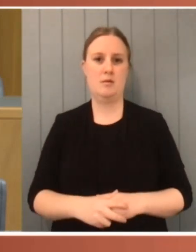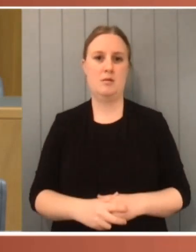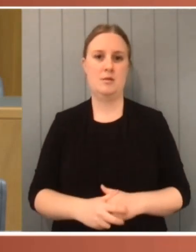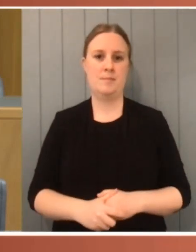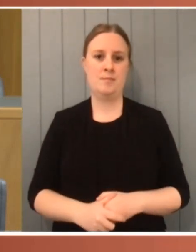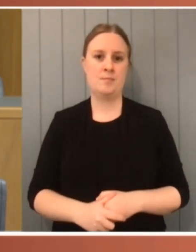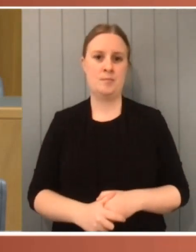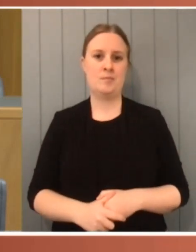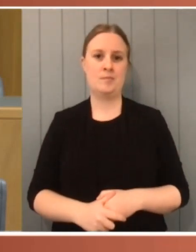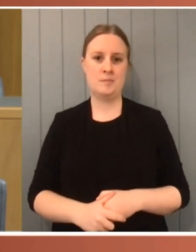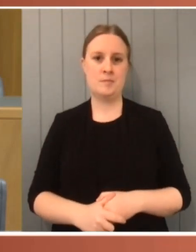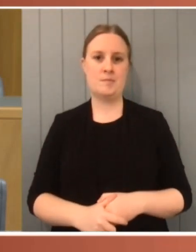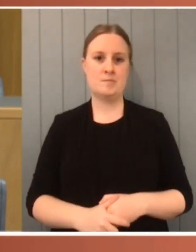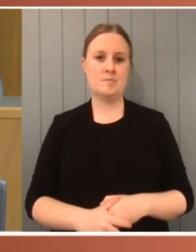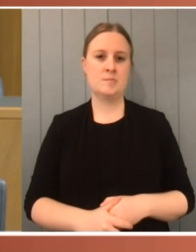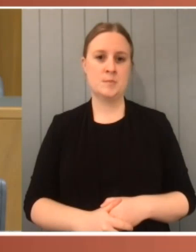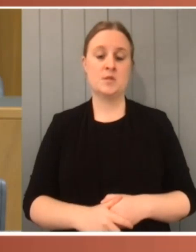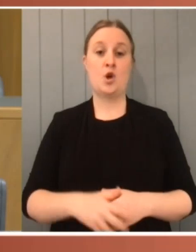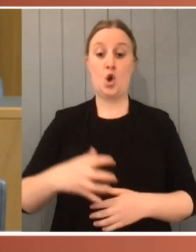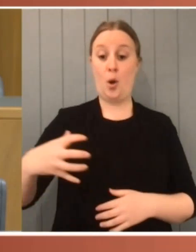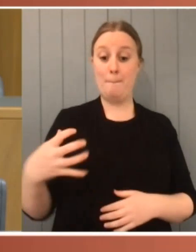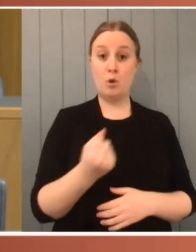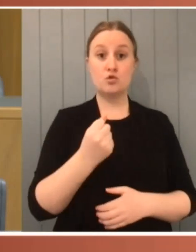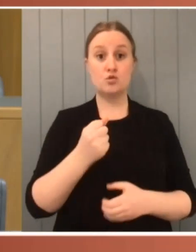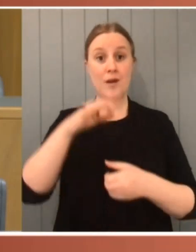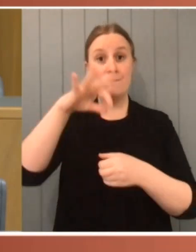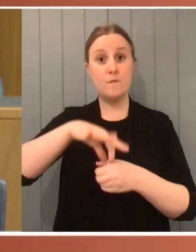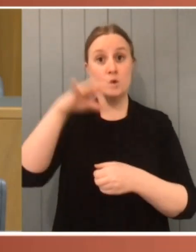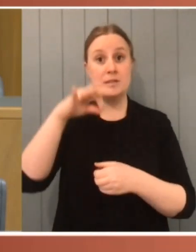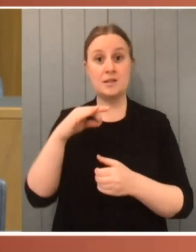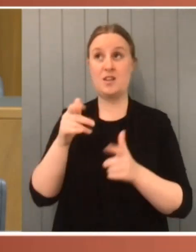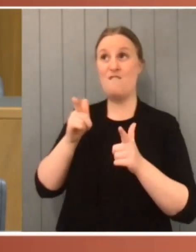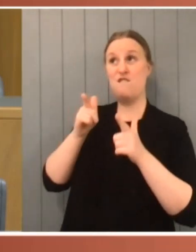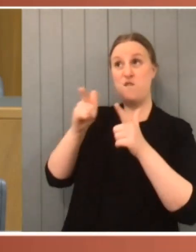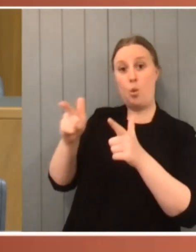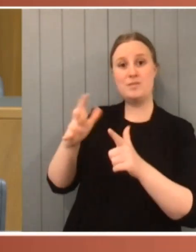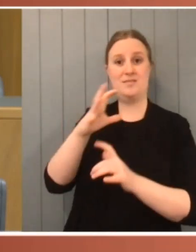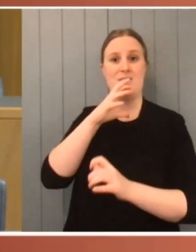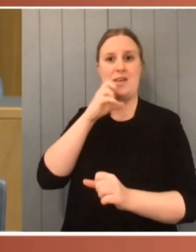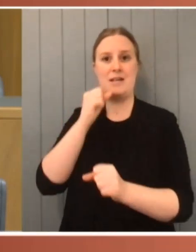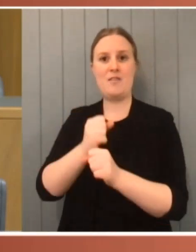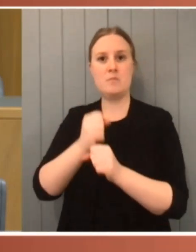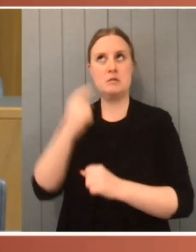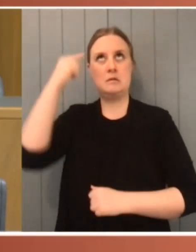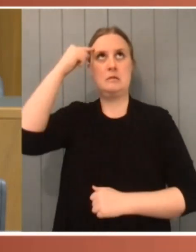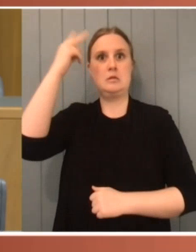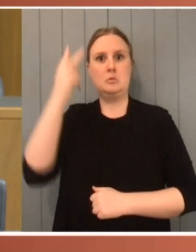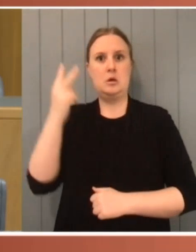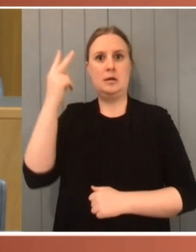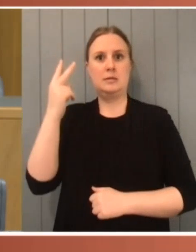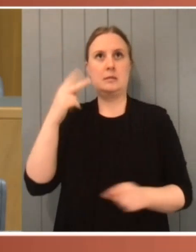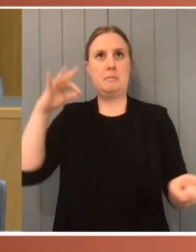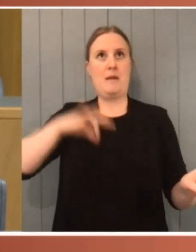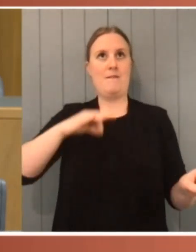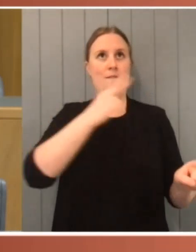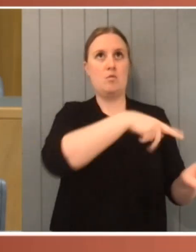moderating influence because it ensures that it is not only impassioned partisans at either end of the political